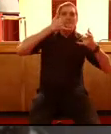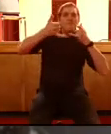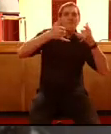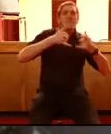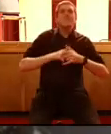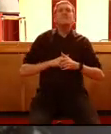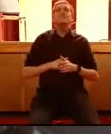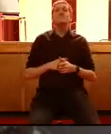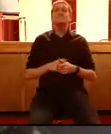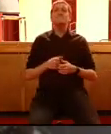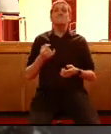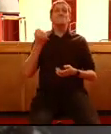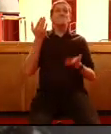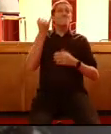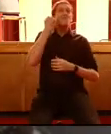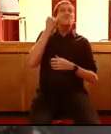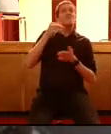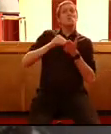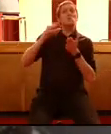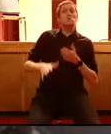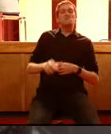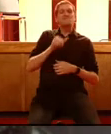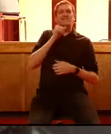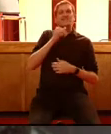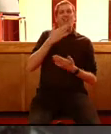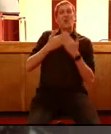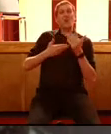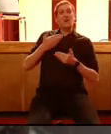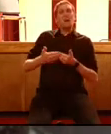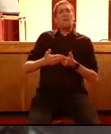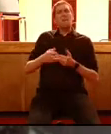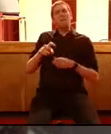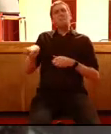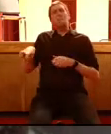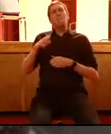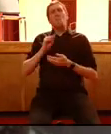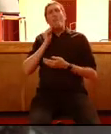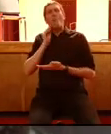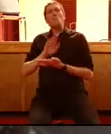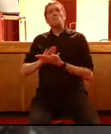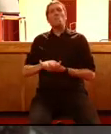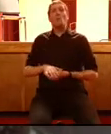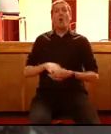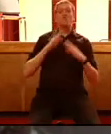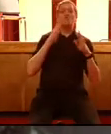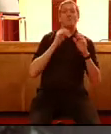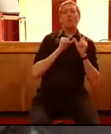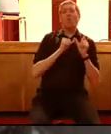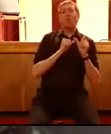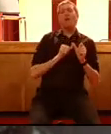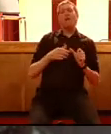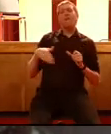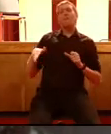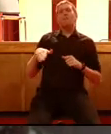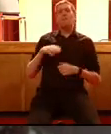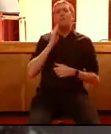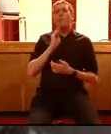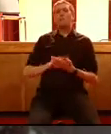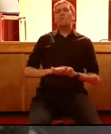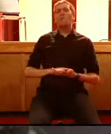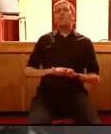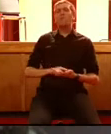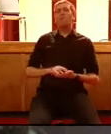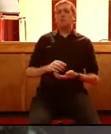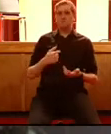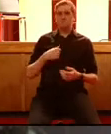Maybe if your student isn't doing well, they should go to homeschool. Maybe if they're getting in trouble, they should go to homeschool. So, that's what I hear in